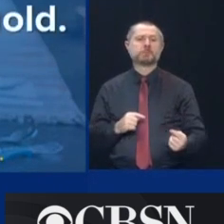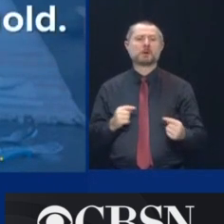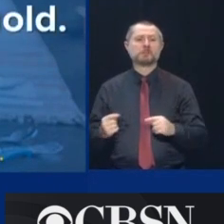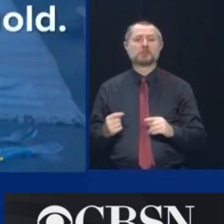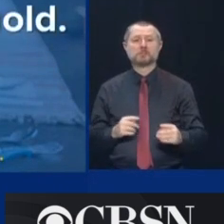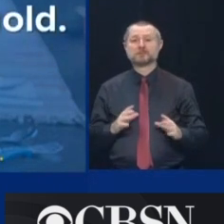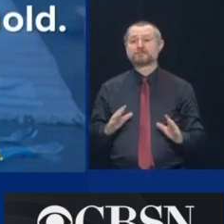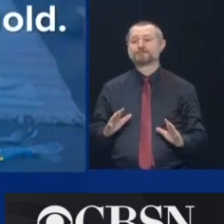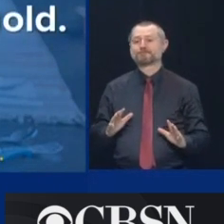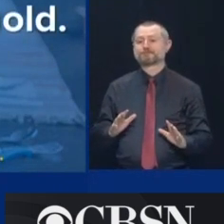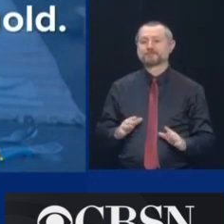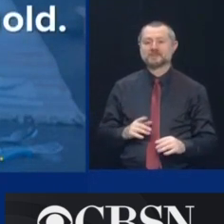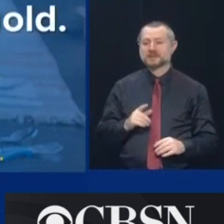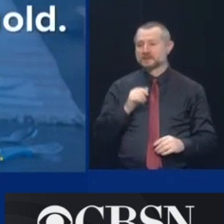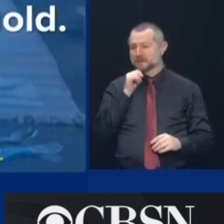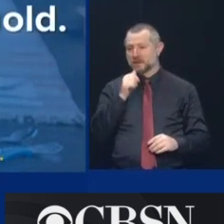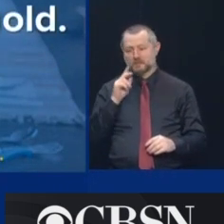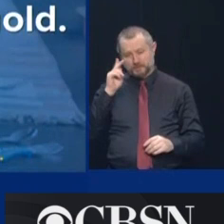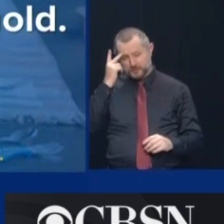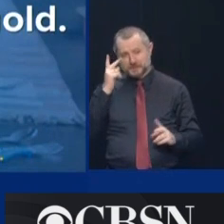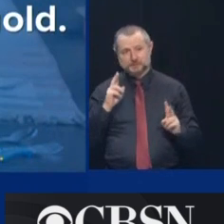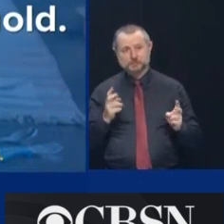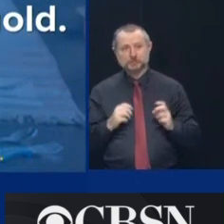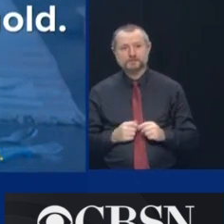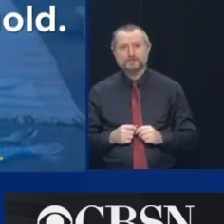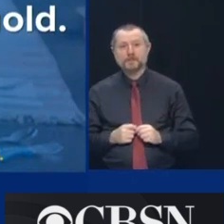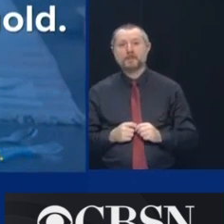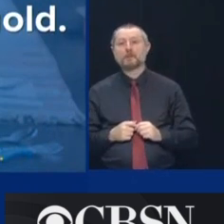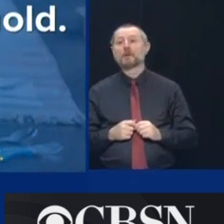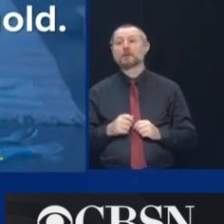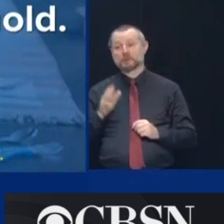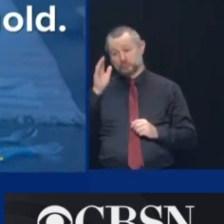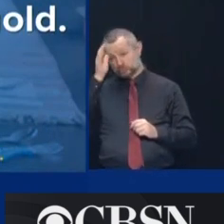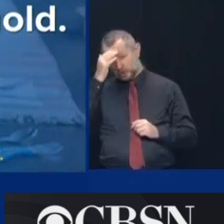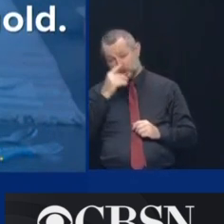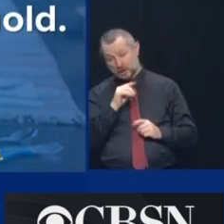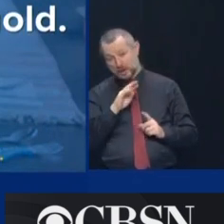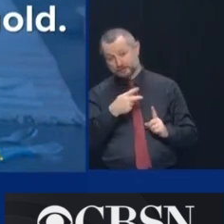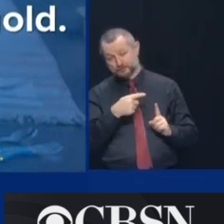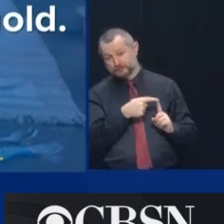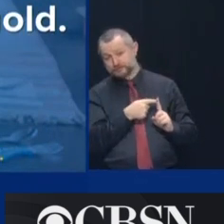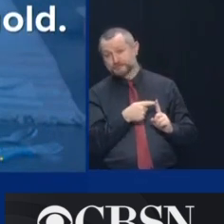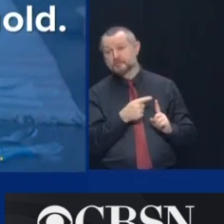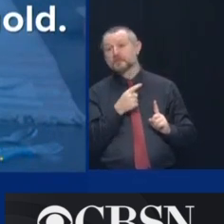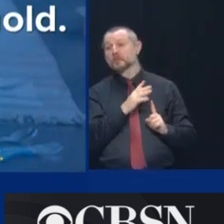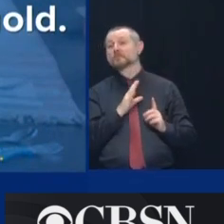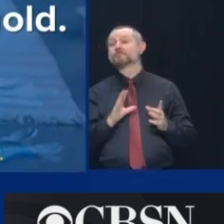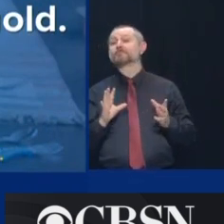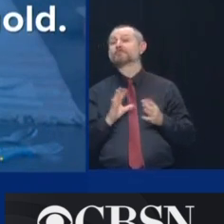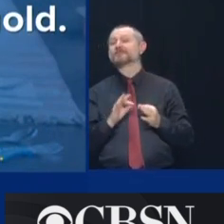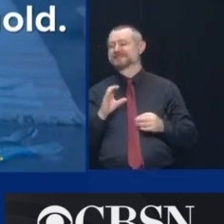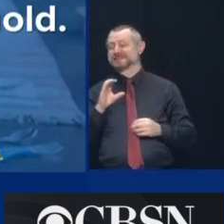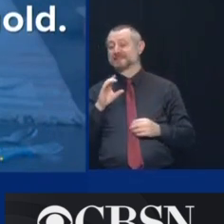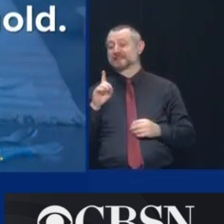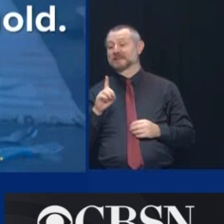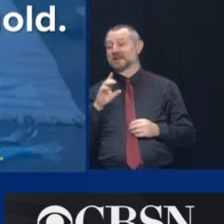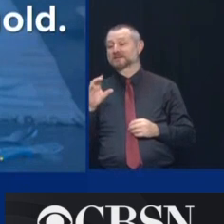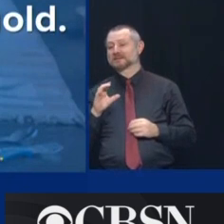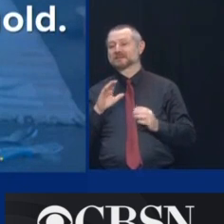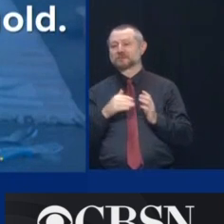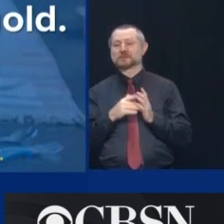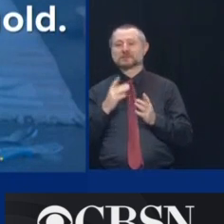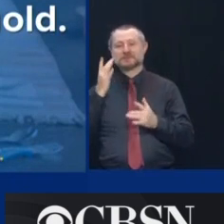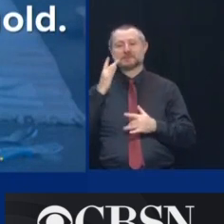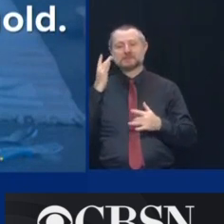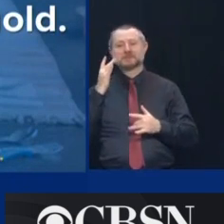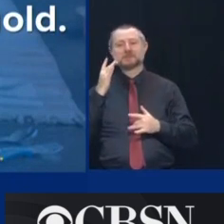This is not political. Donald Trump, his administration, his CDC, Centers for